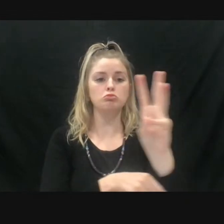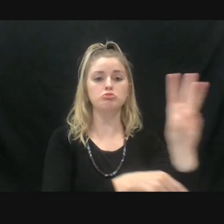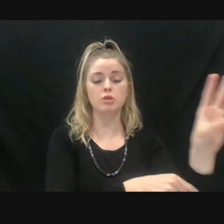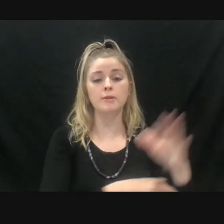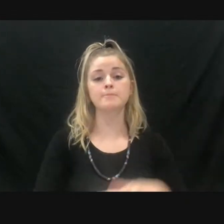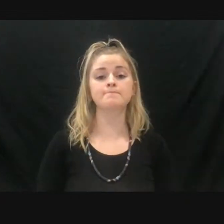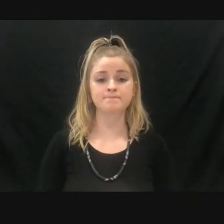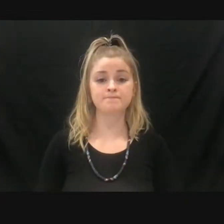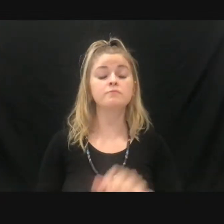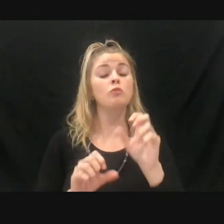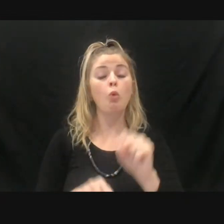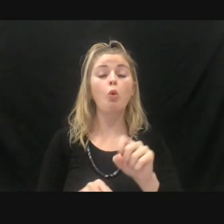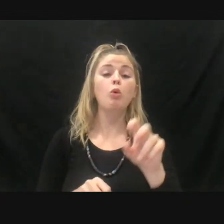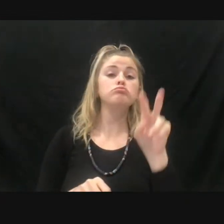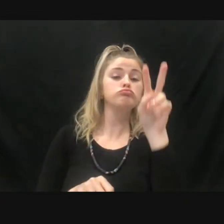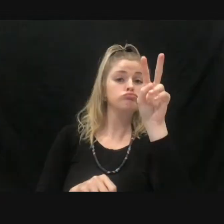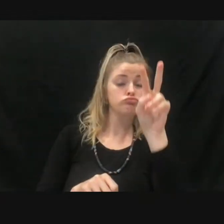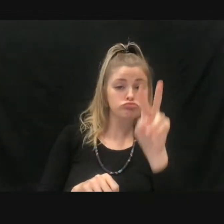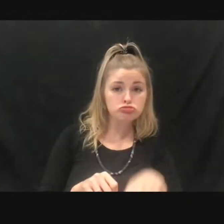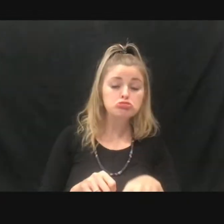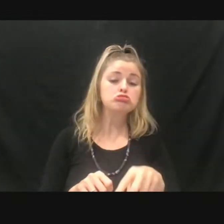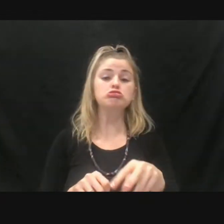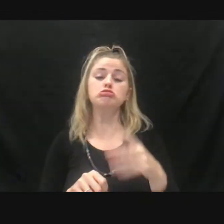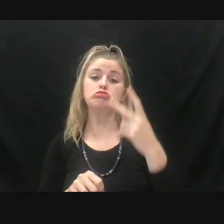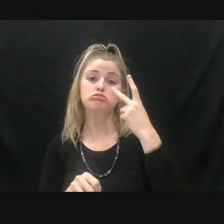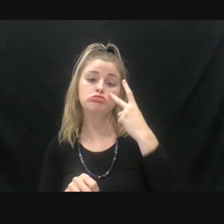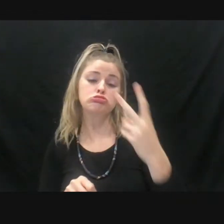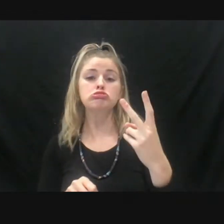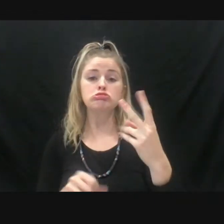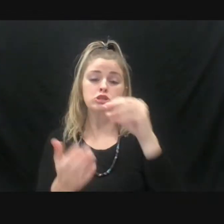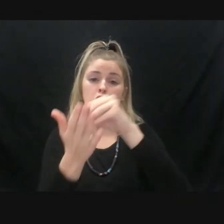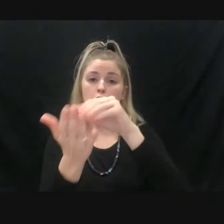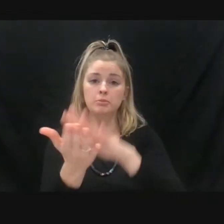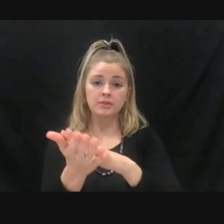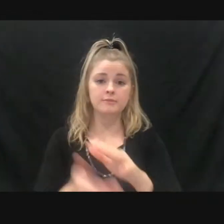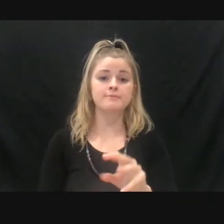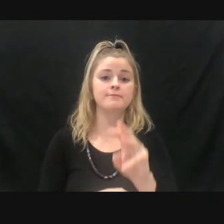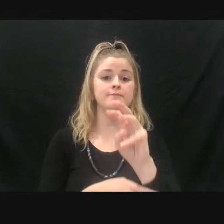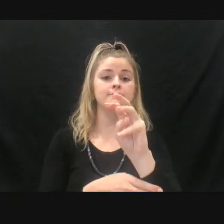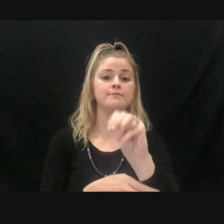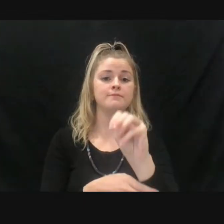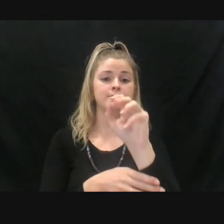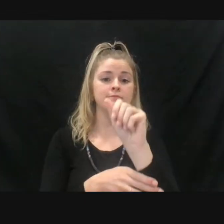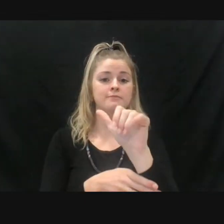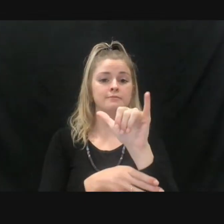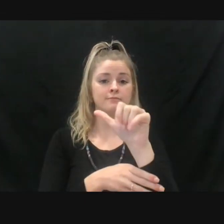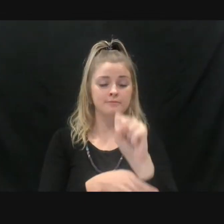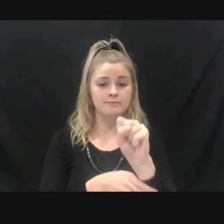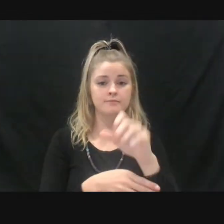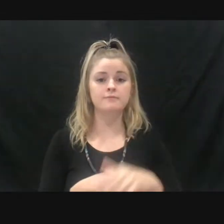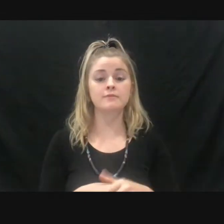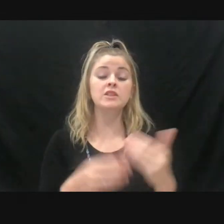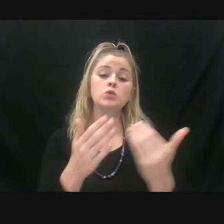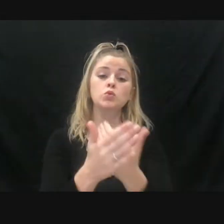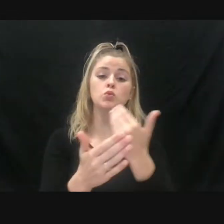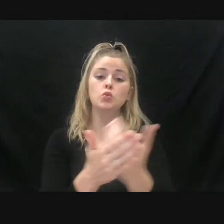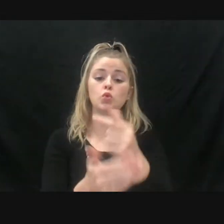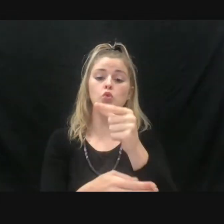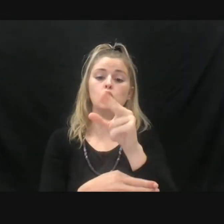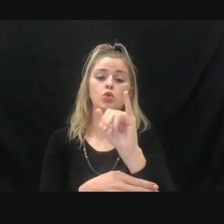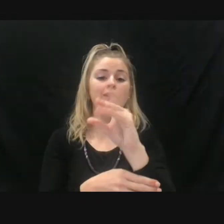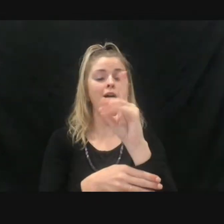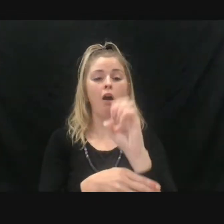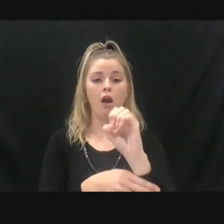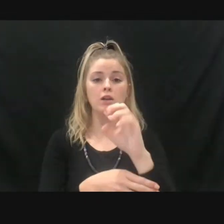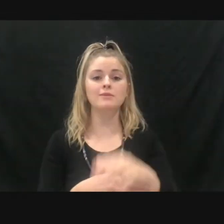can see and study their actual appearance. Mayis, M-A-Y-I-S, the new guide, is an